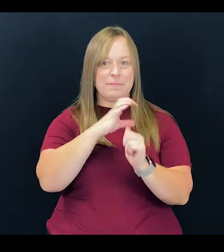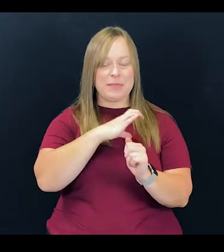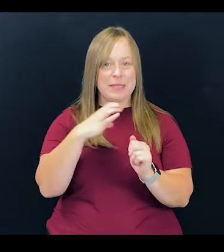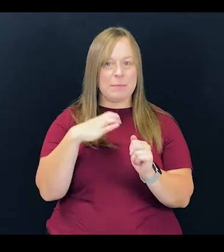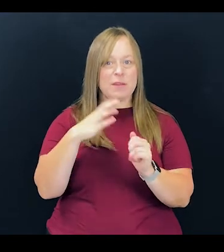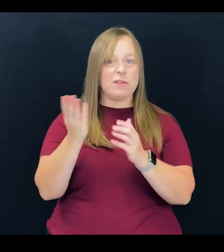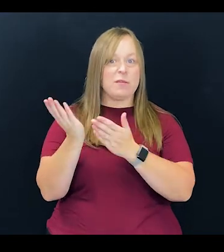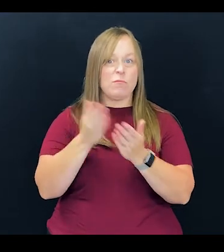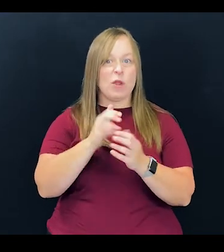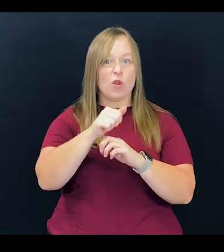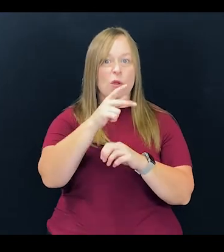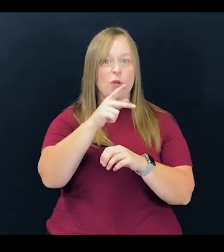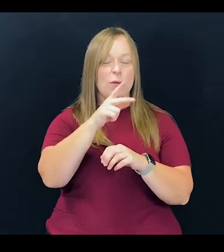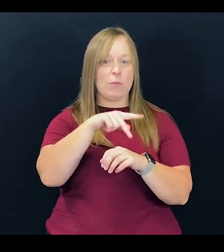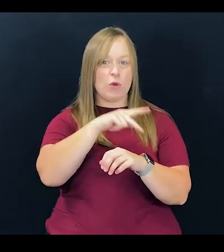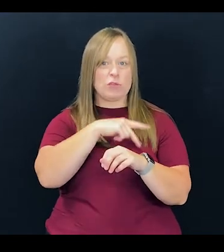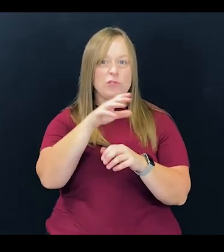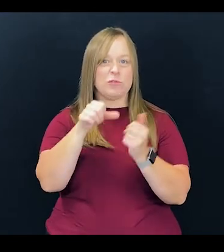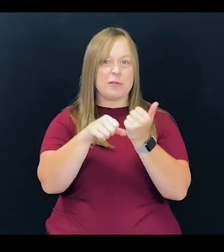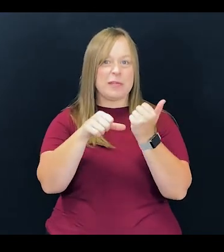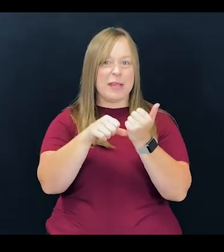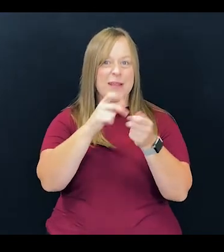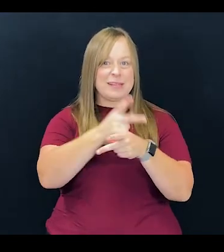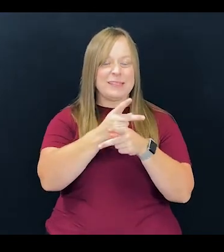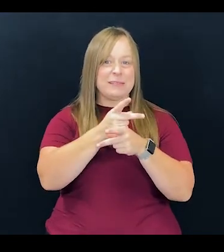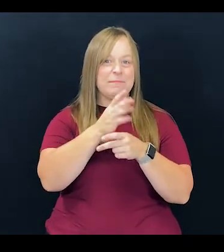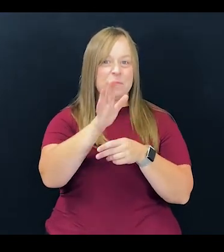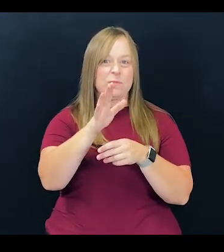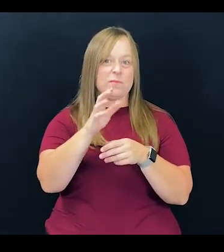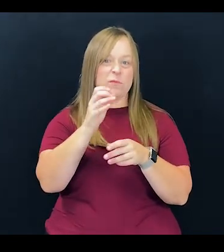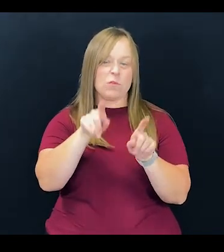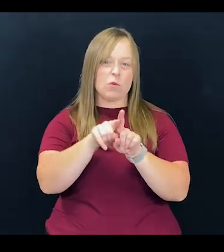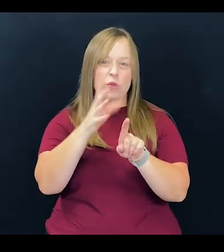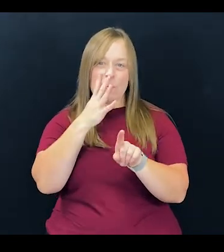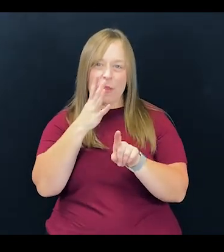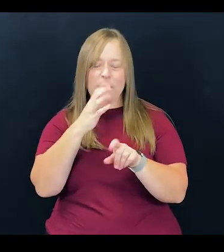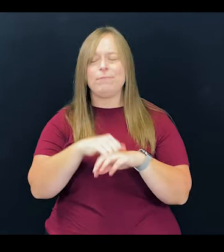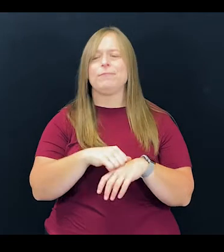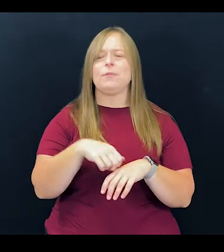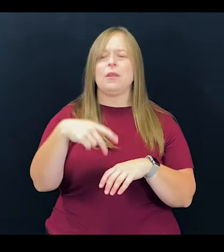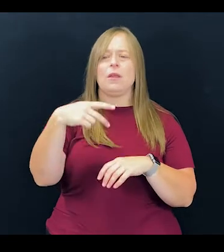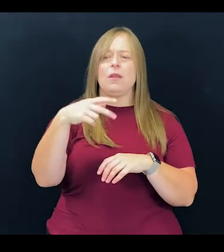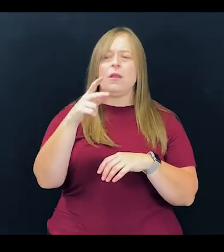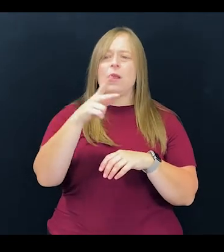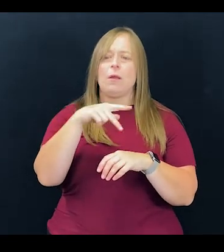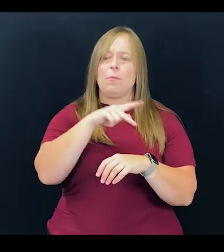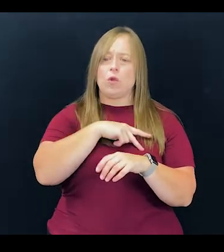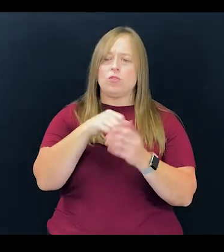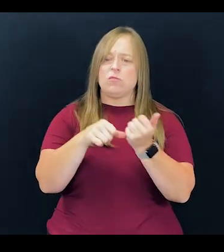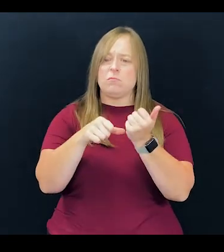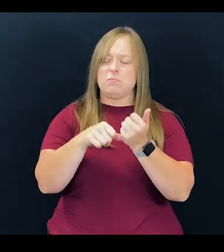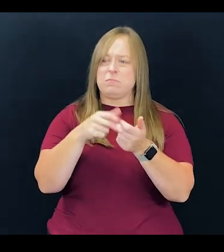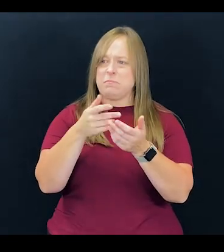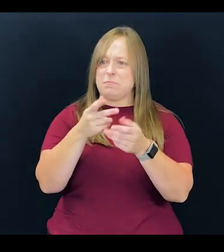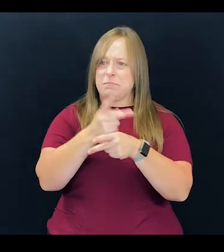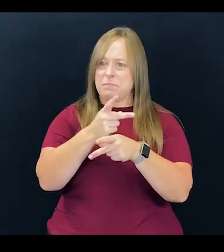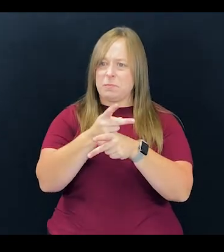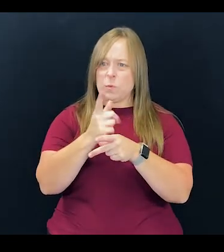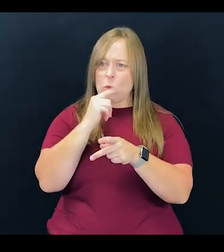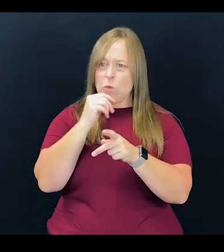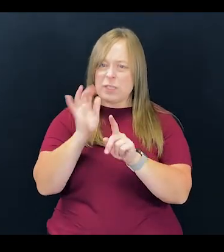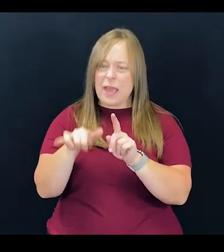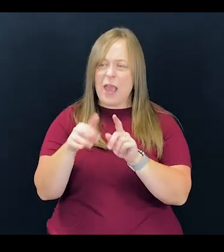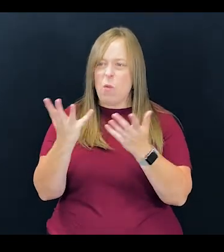her request to bring her personal care assistant with her, who also happens to be her mother. Erica, let's talk about what a personal care assistant